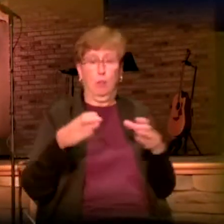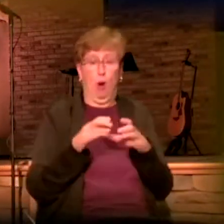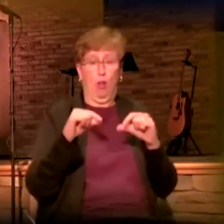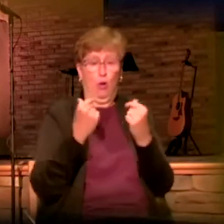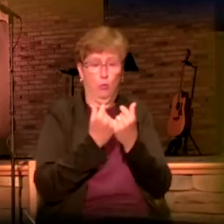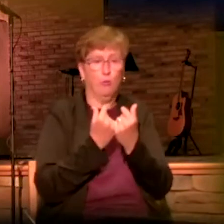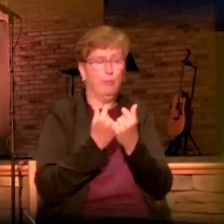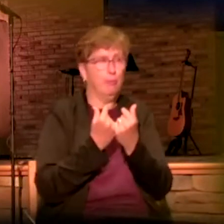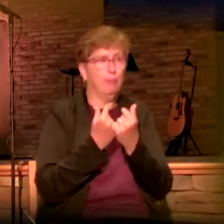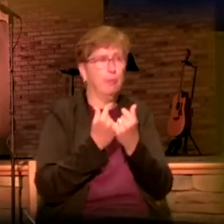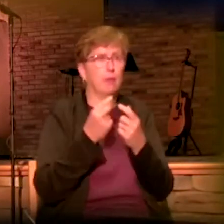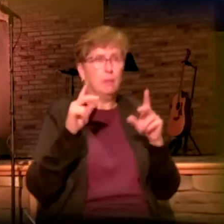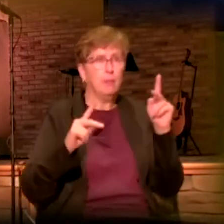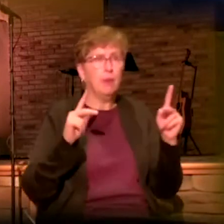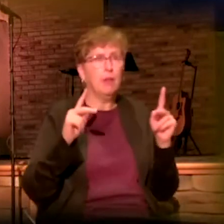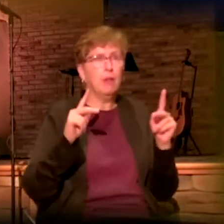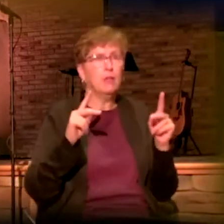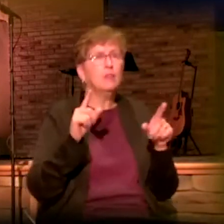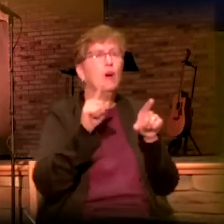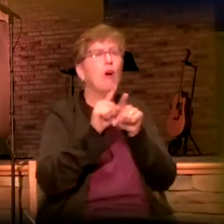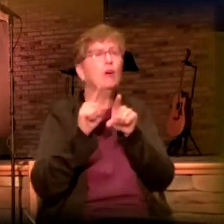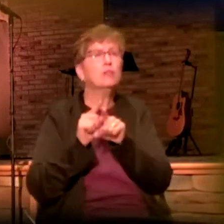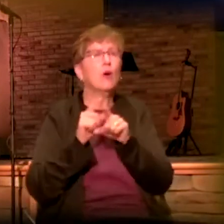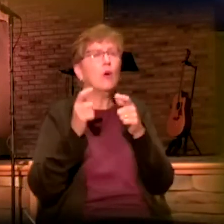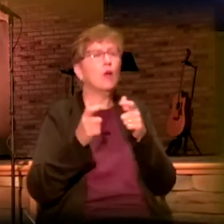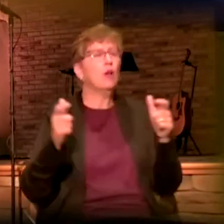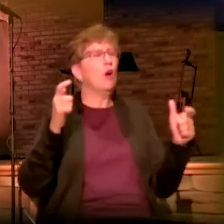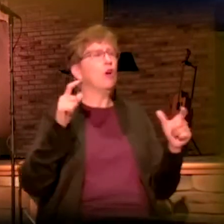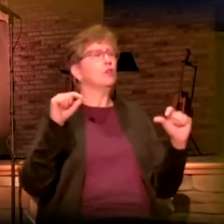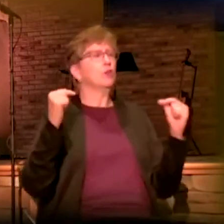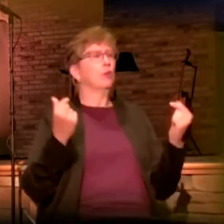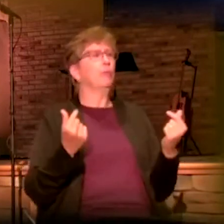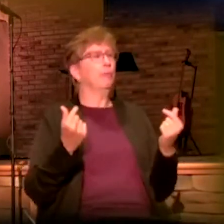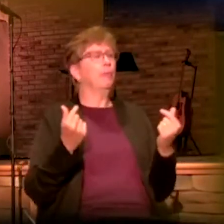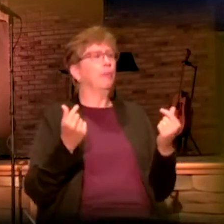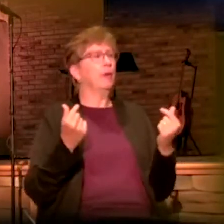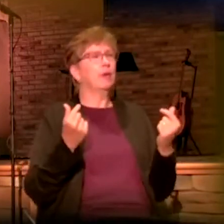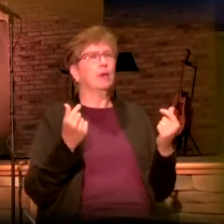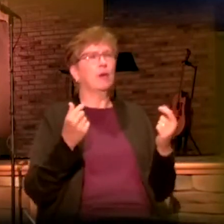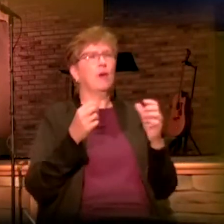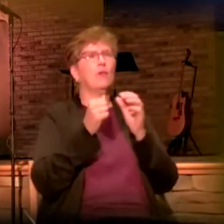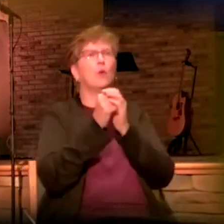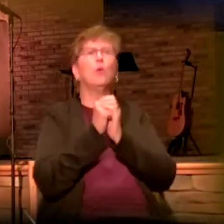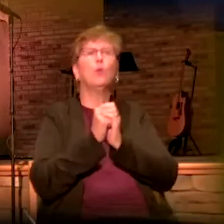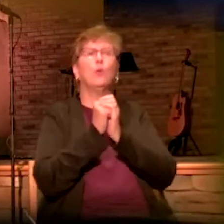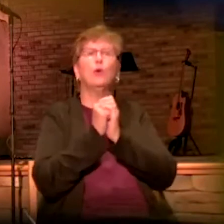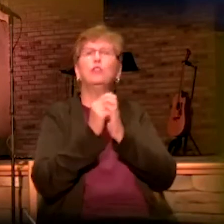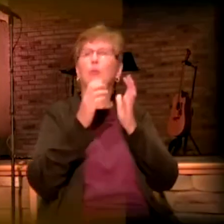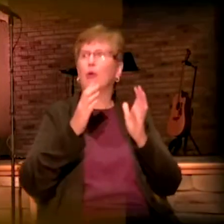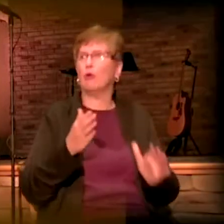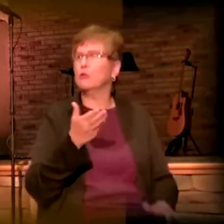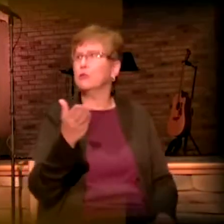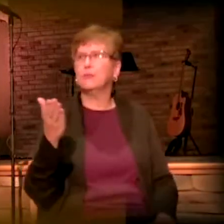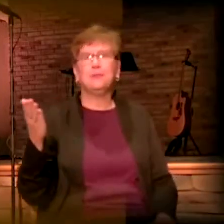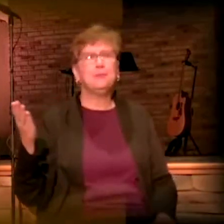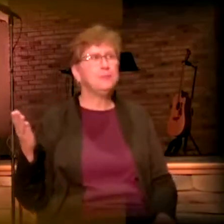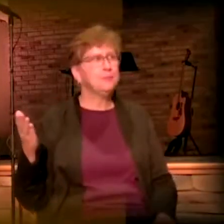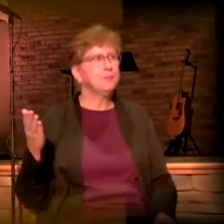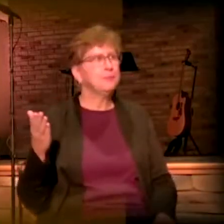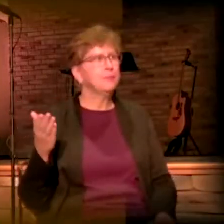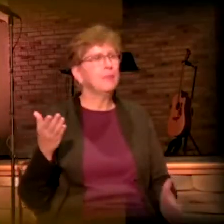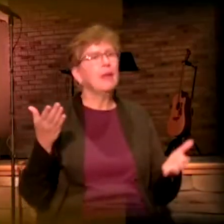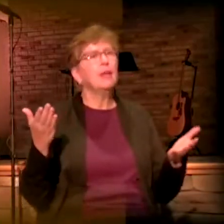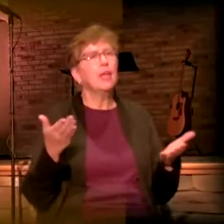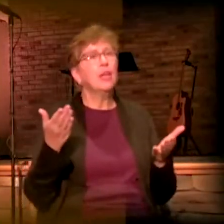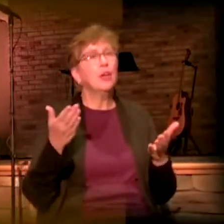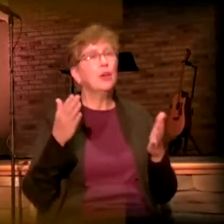talked about that, but it's also a larger group of worshipers. And again, here at Hope, the smaller